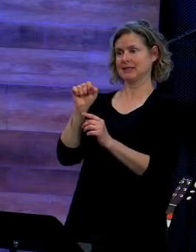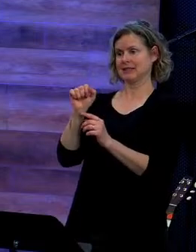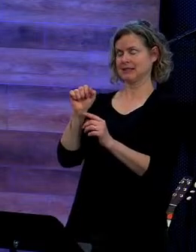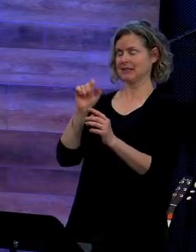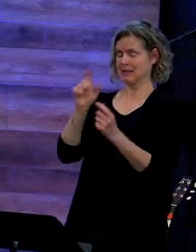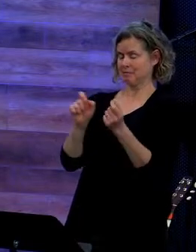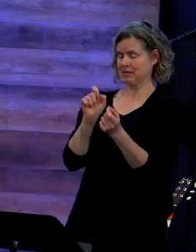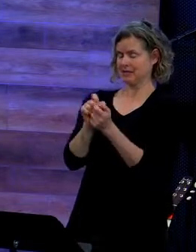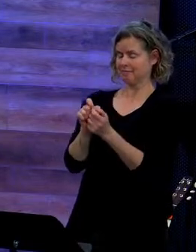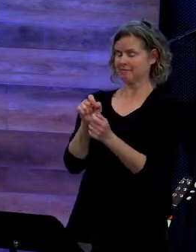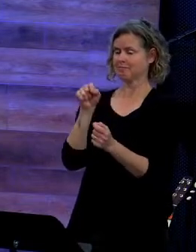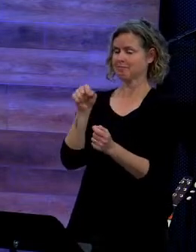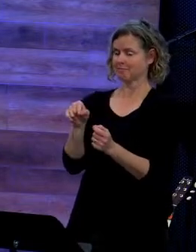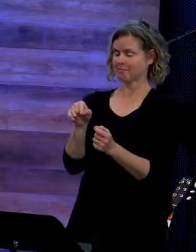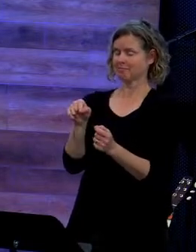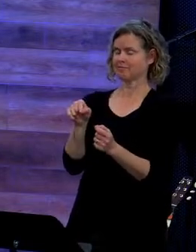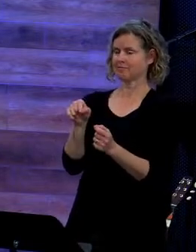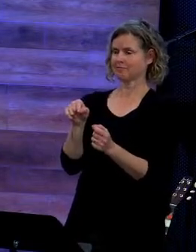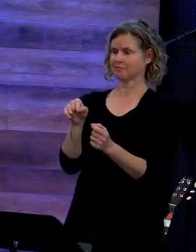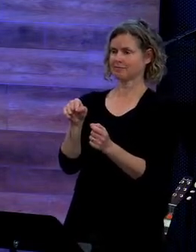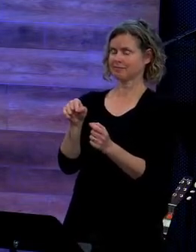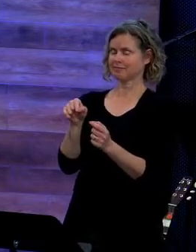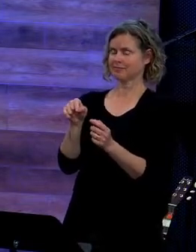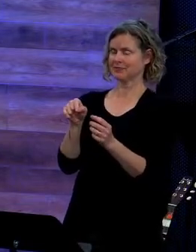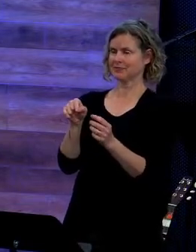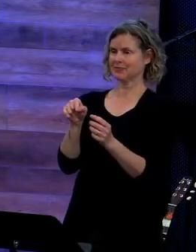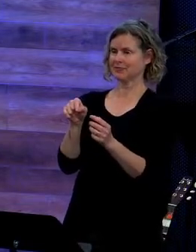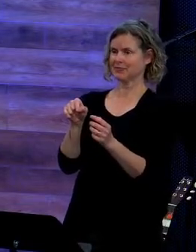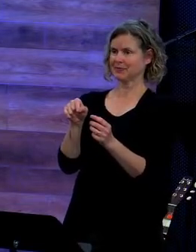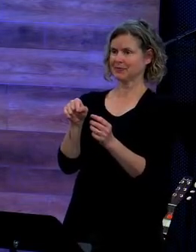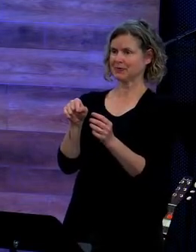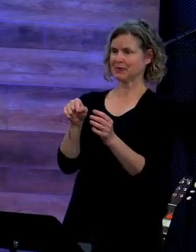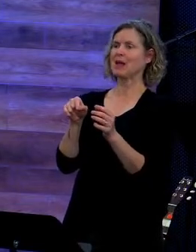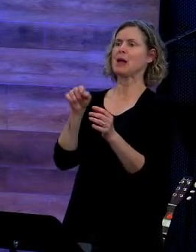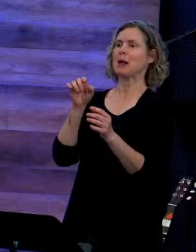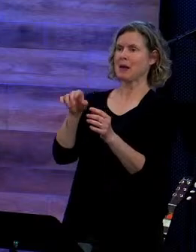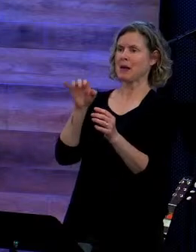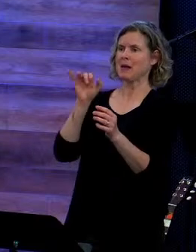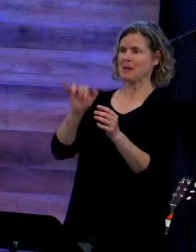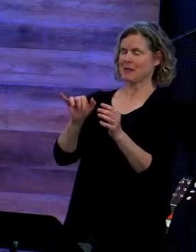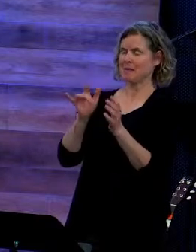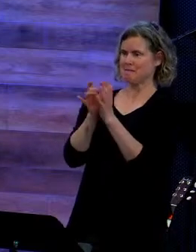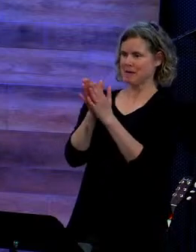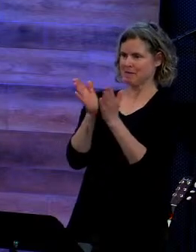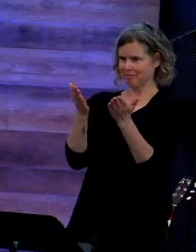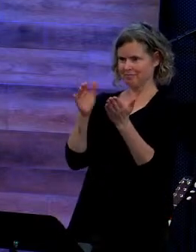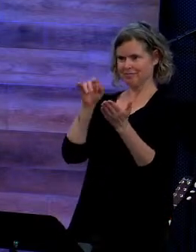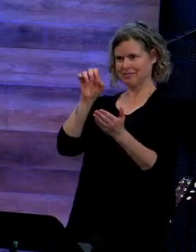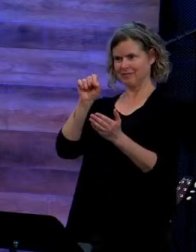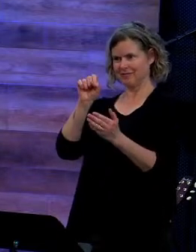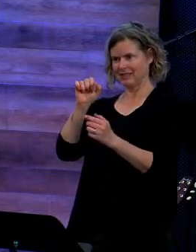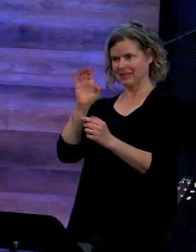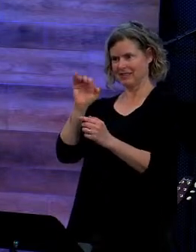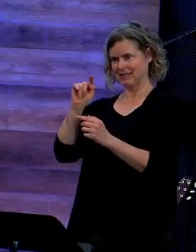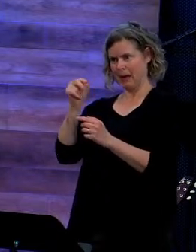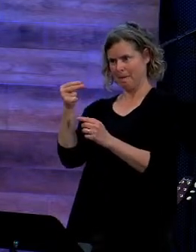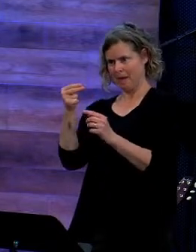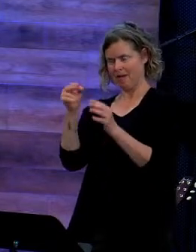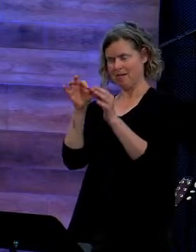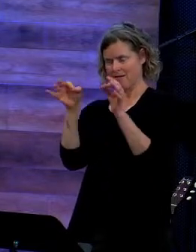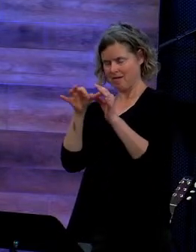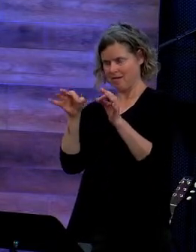et hashamayim va'et ha'aretz. You're like, okay, 7 right off the bat. The very next line, Genesis